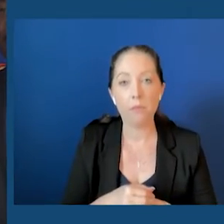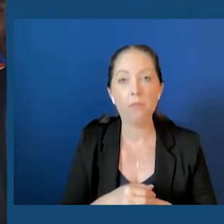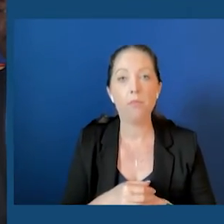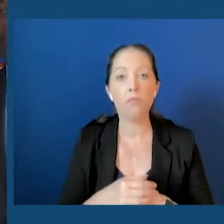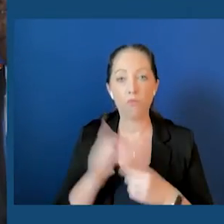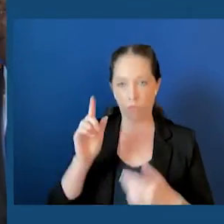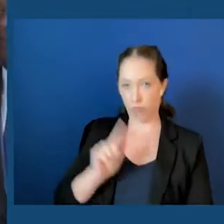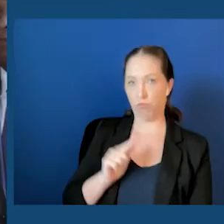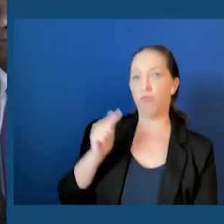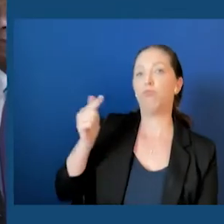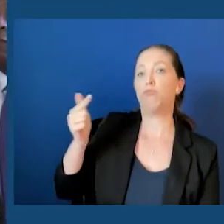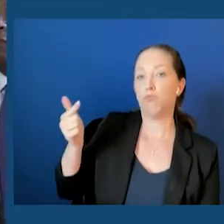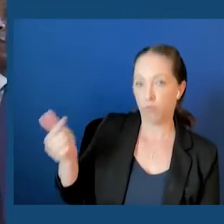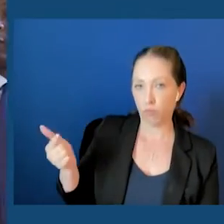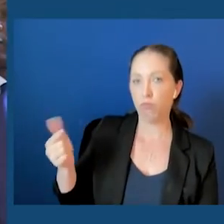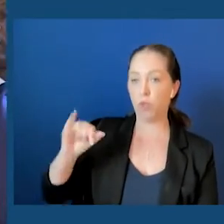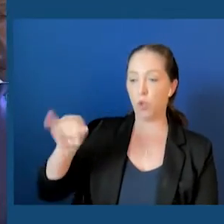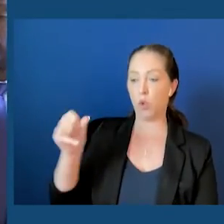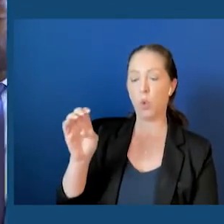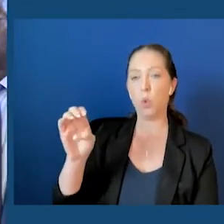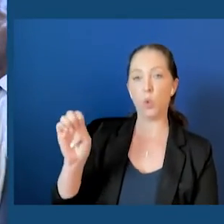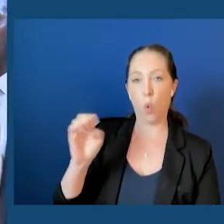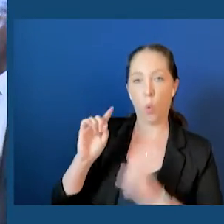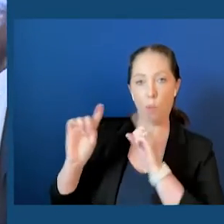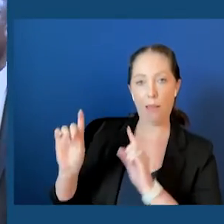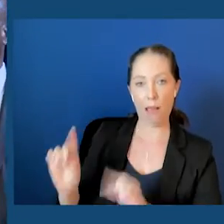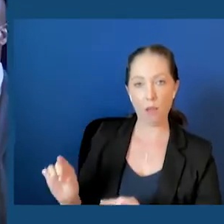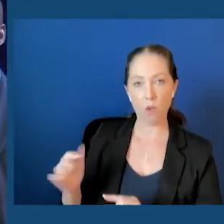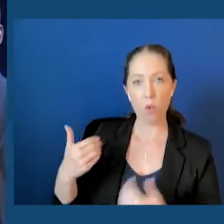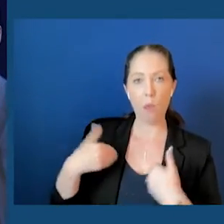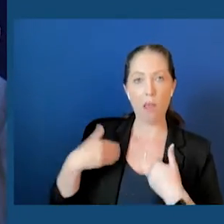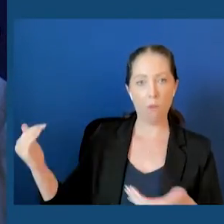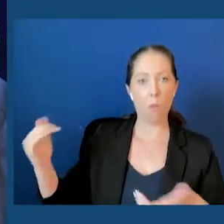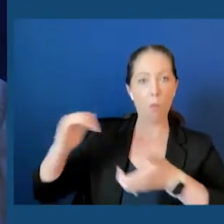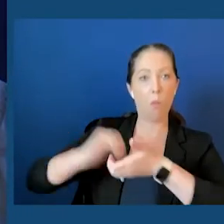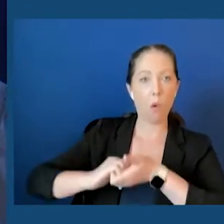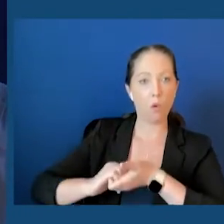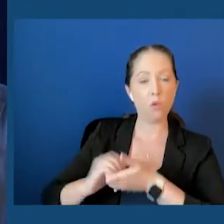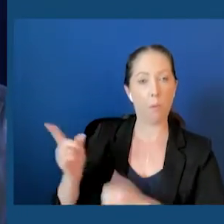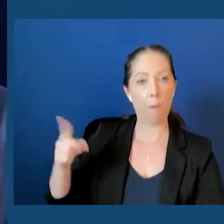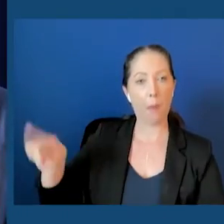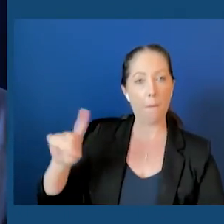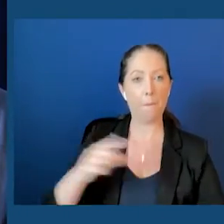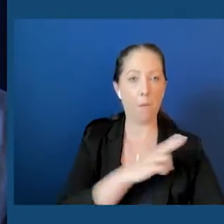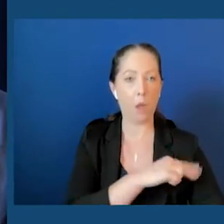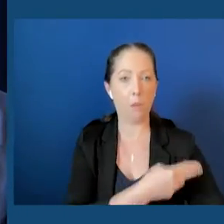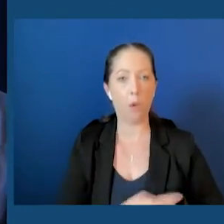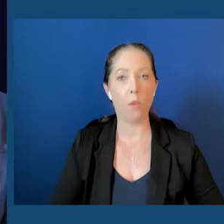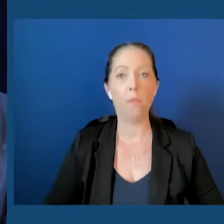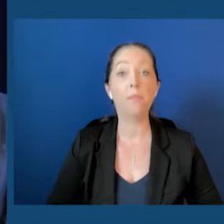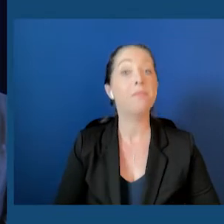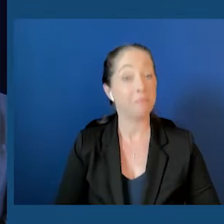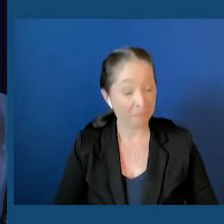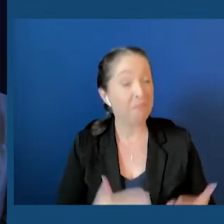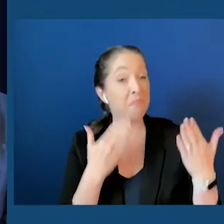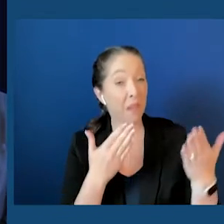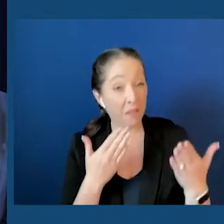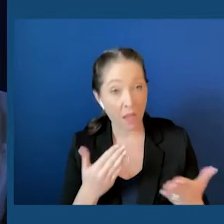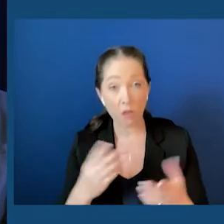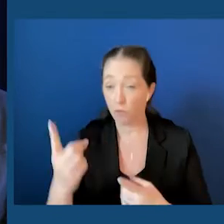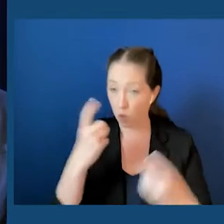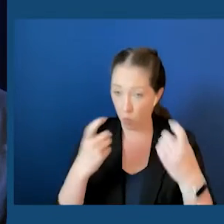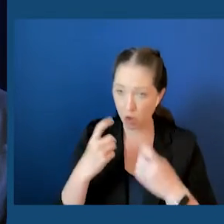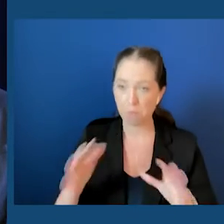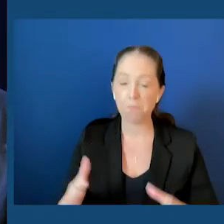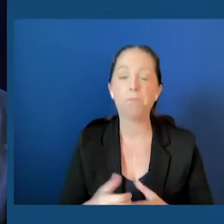my colleague Joe to address that, since we have a partnership that we find with hospitals, et cetera. Yeah, absolutely. Thank you for the question.